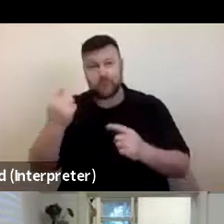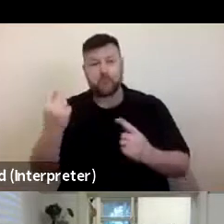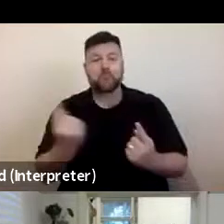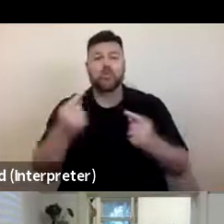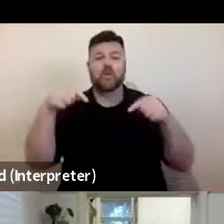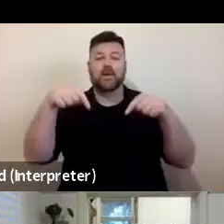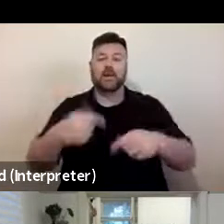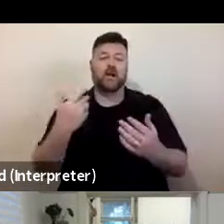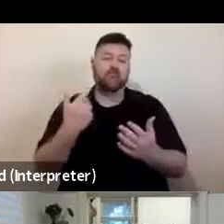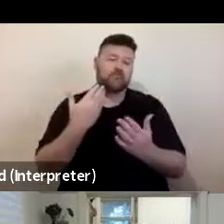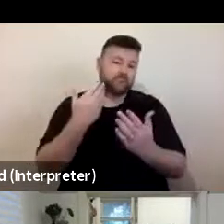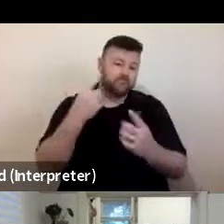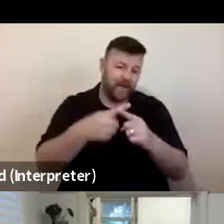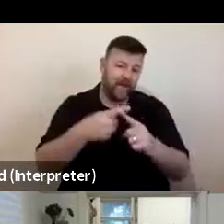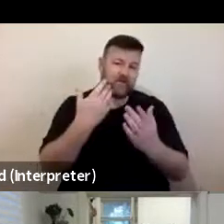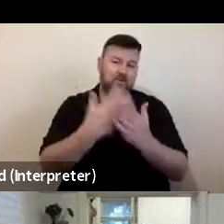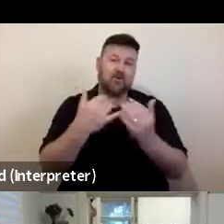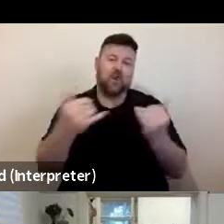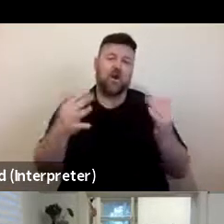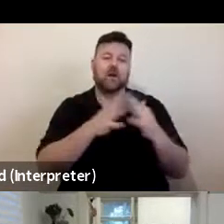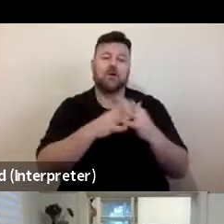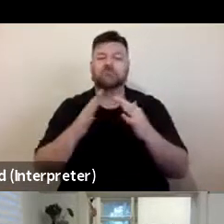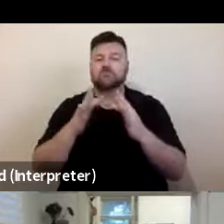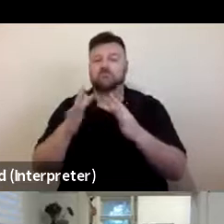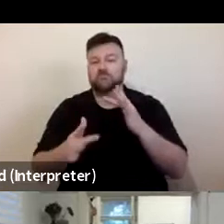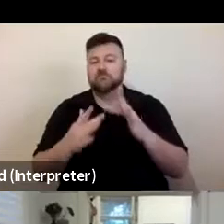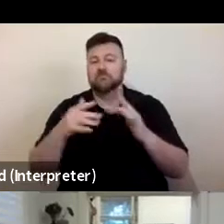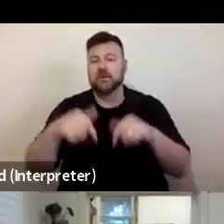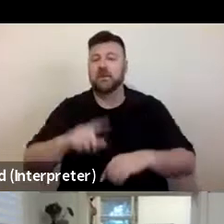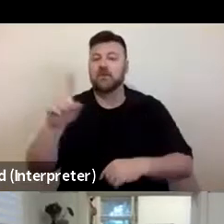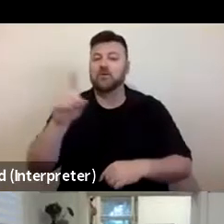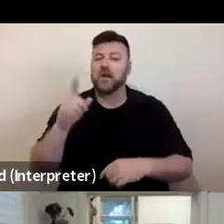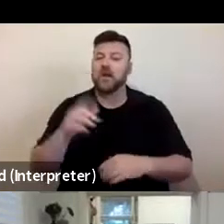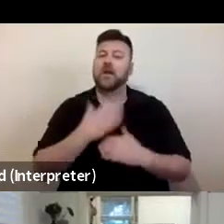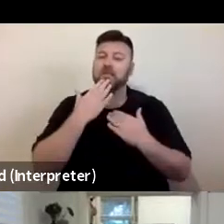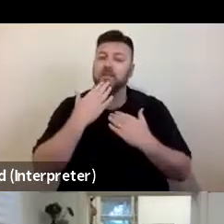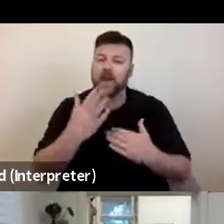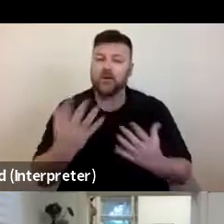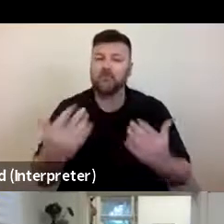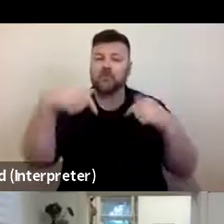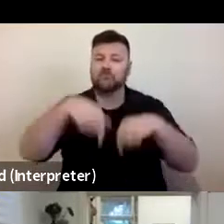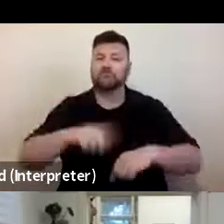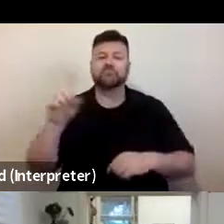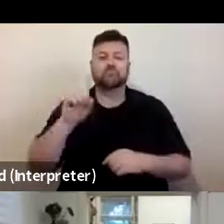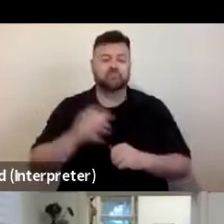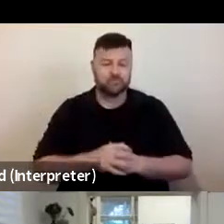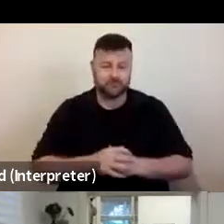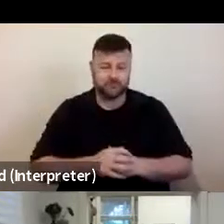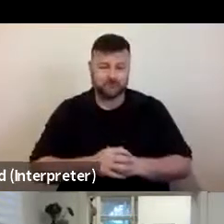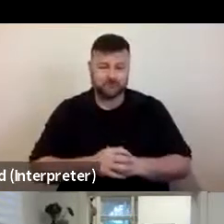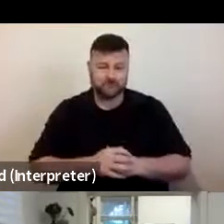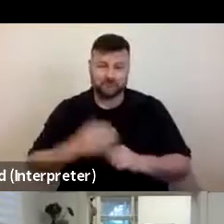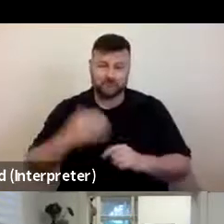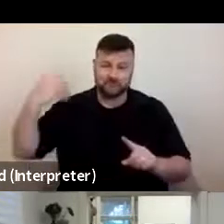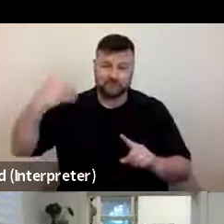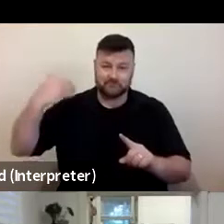today. Thank you for joining our final session of this first series of Think Inside the Square. 15 episodes